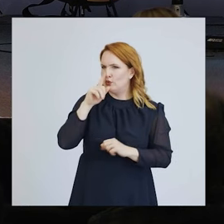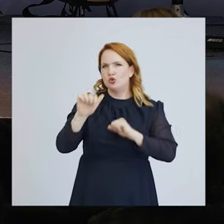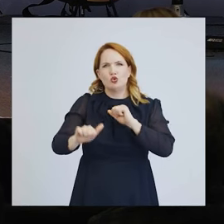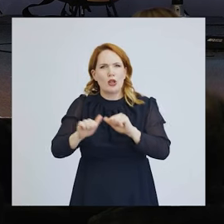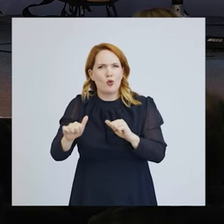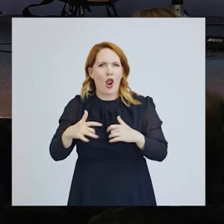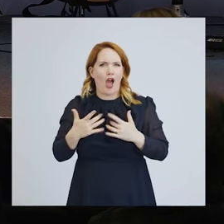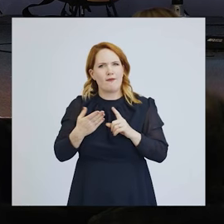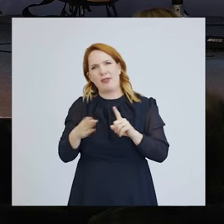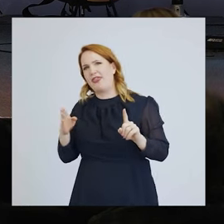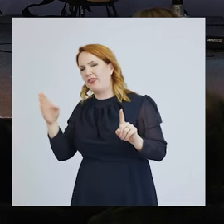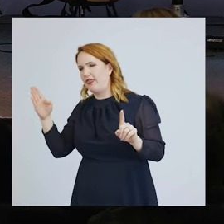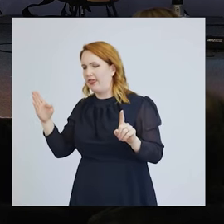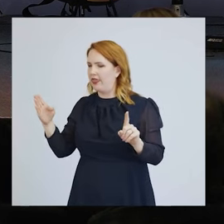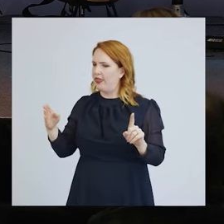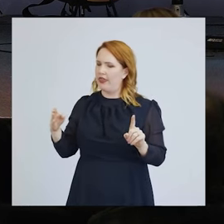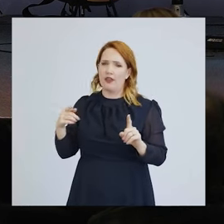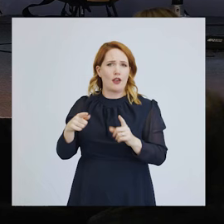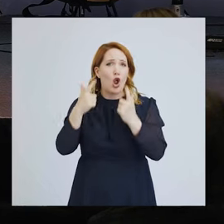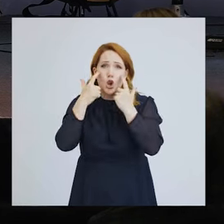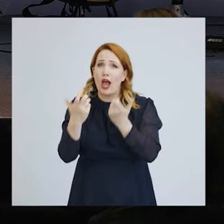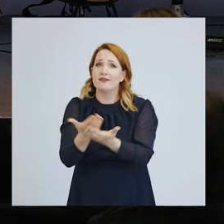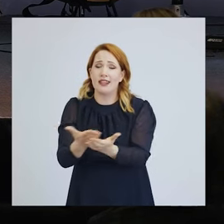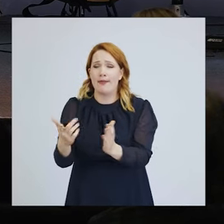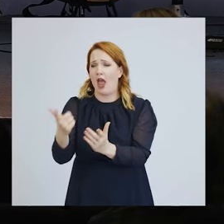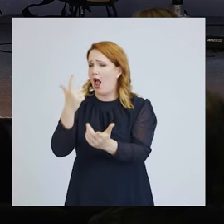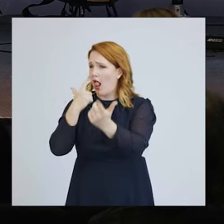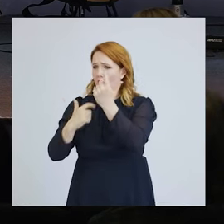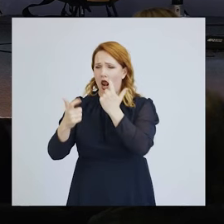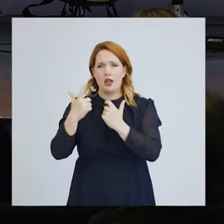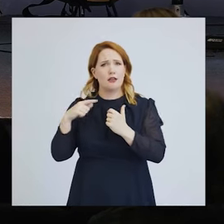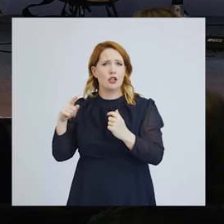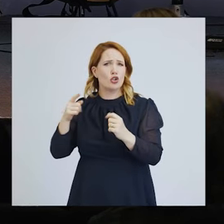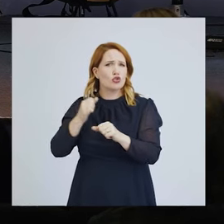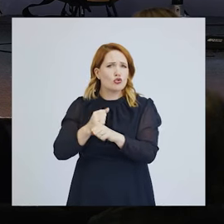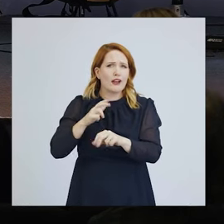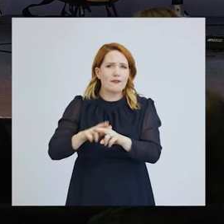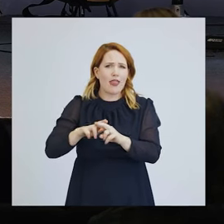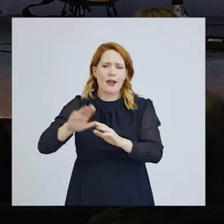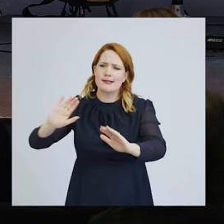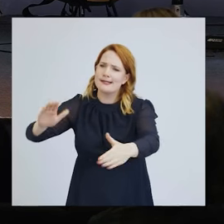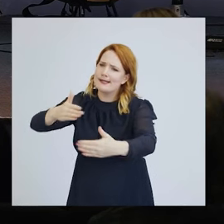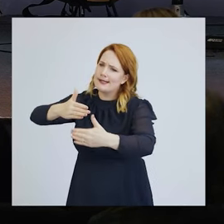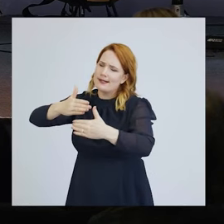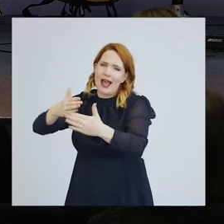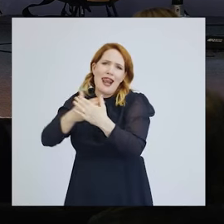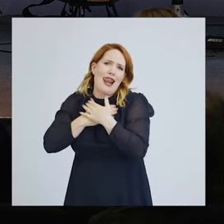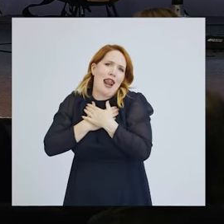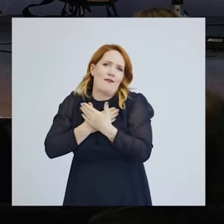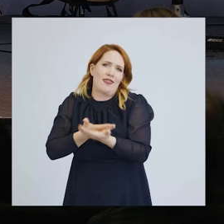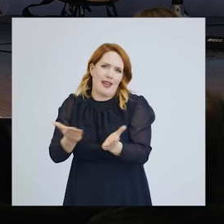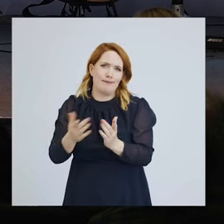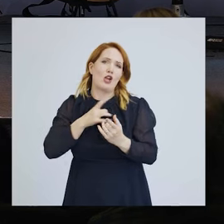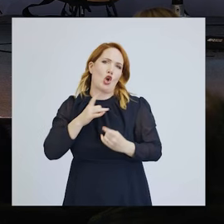that were on the fringes of society. And he would love them and people were just weeping and they were drunk and they were just weeping in his arms. And I would watch the